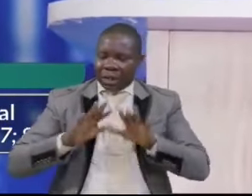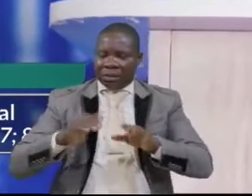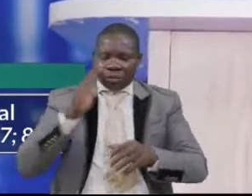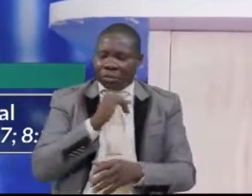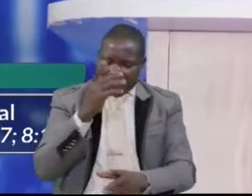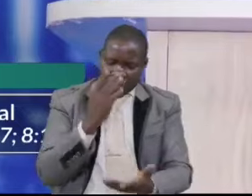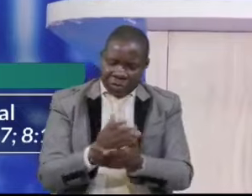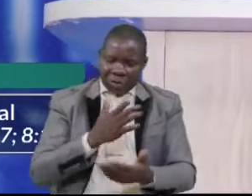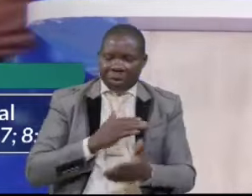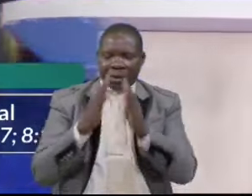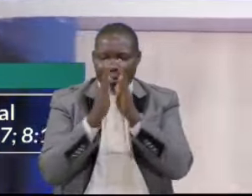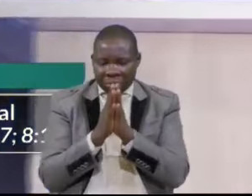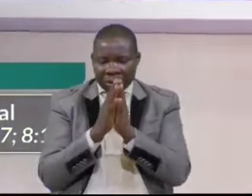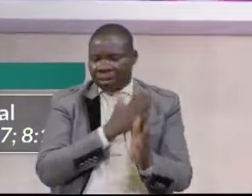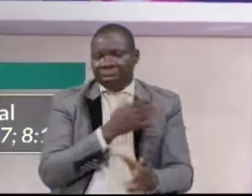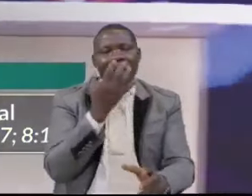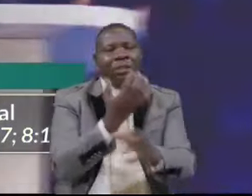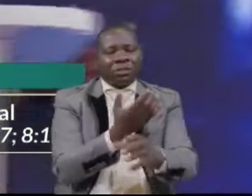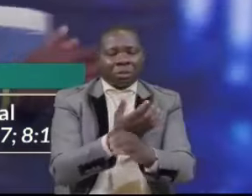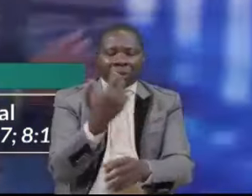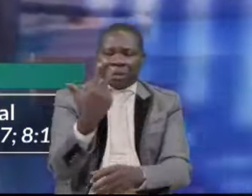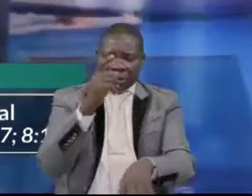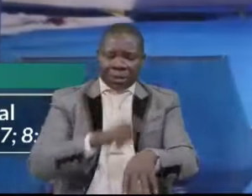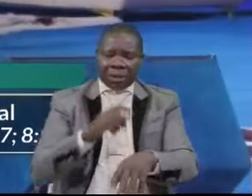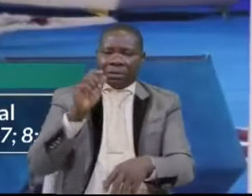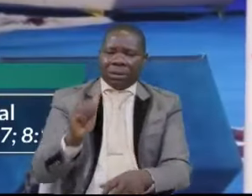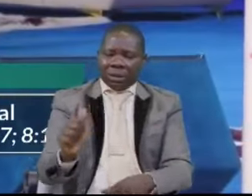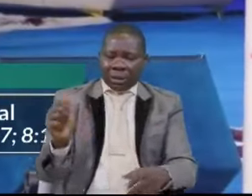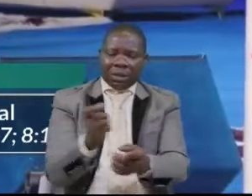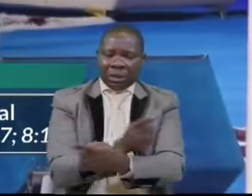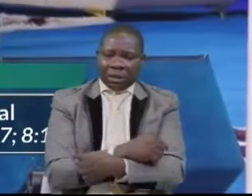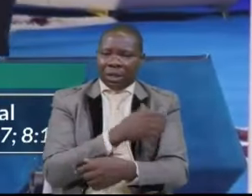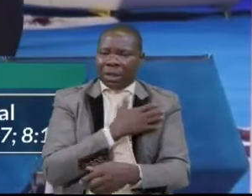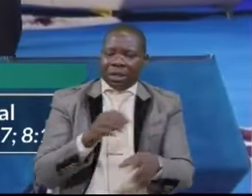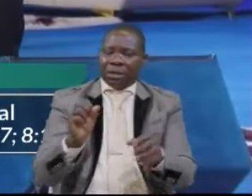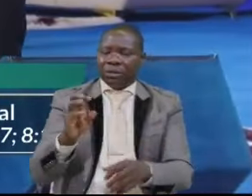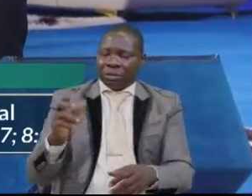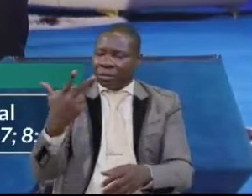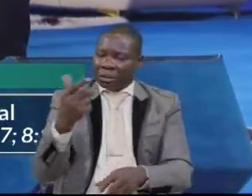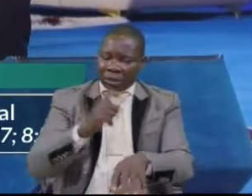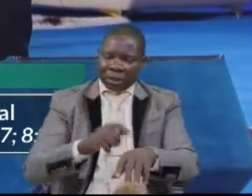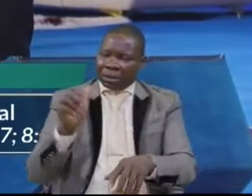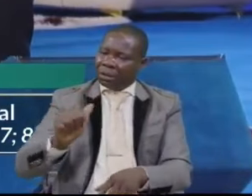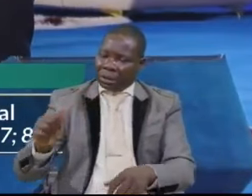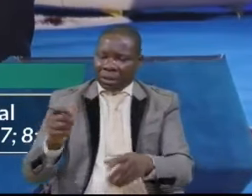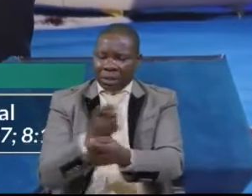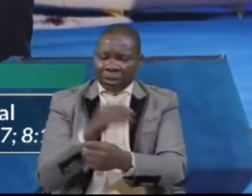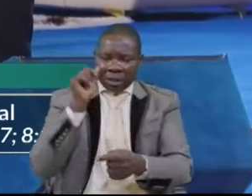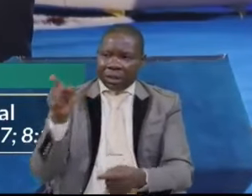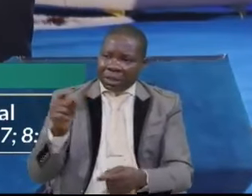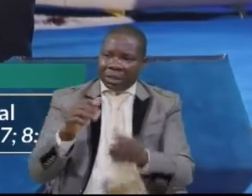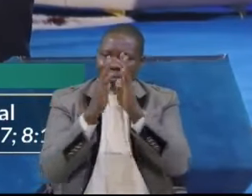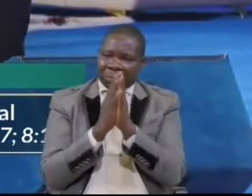a day. And so three times a day, we were told, he prayed and he gave thanks before